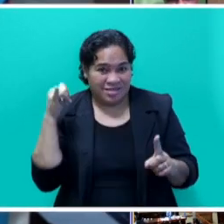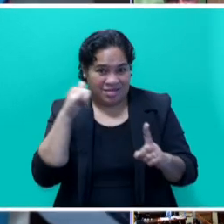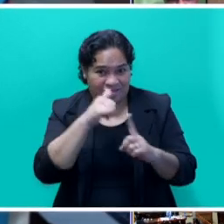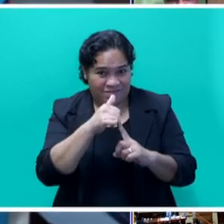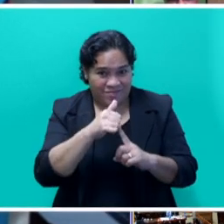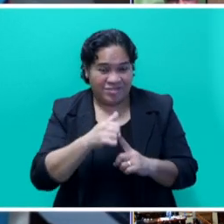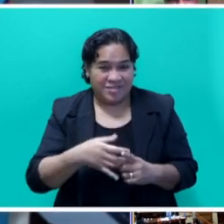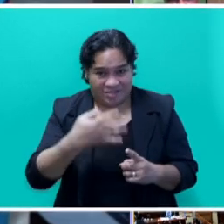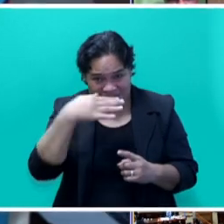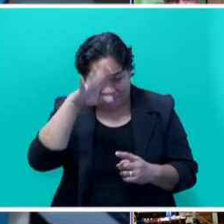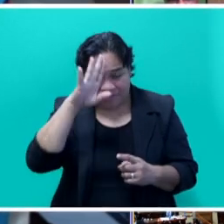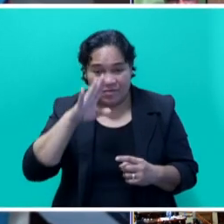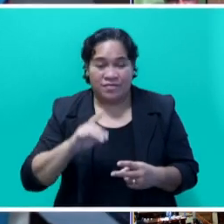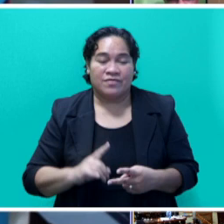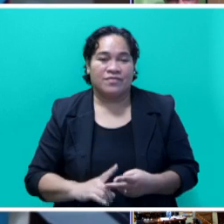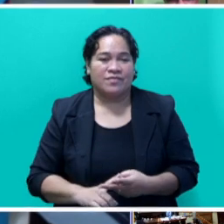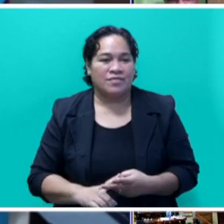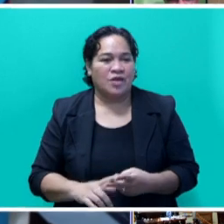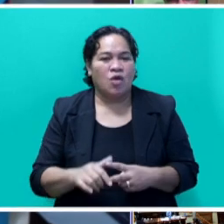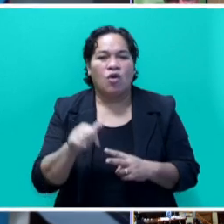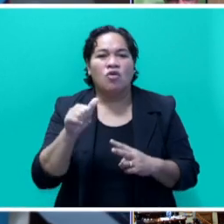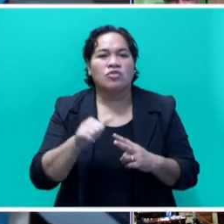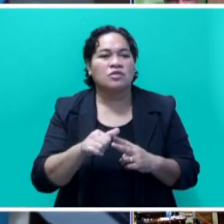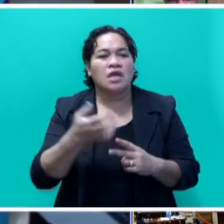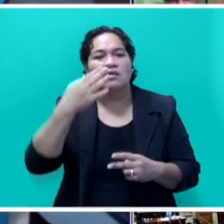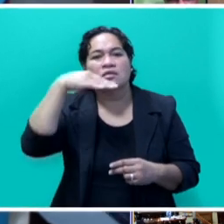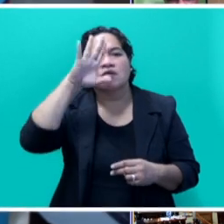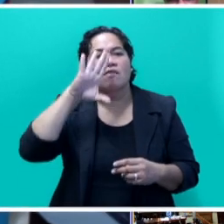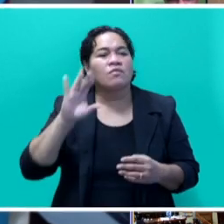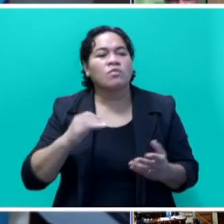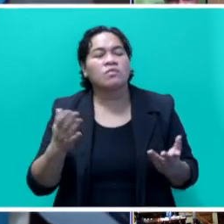and the Ratu from